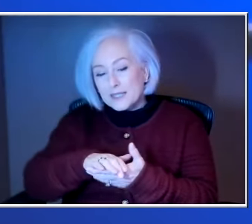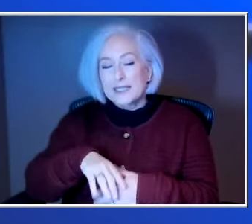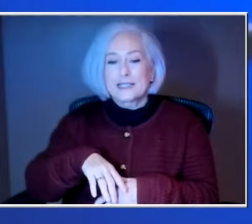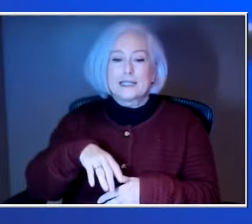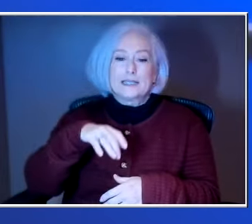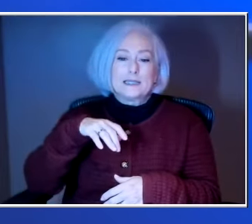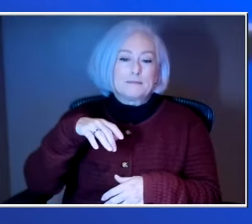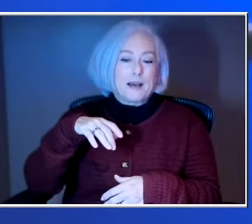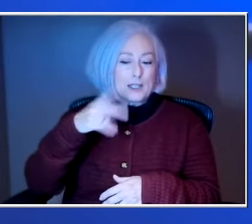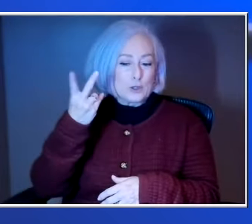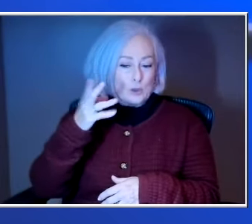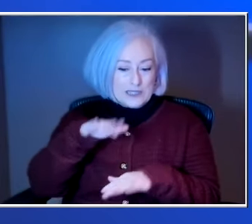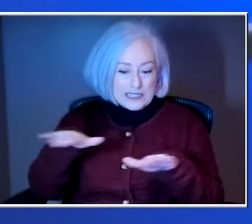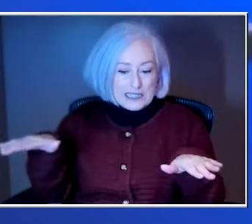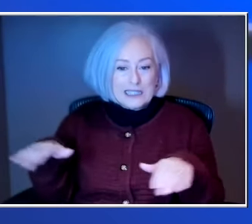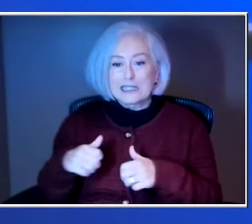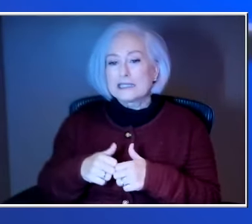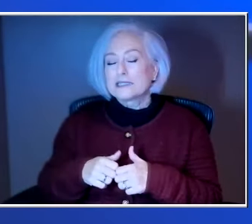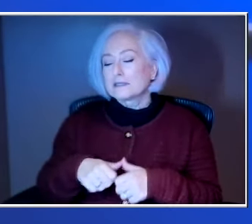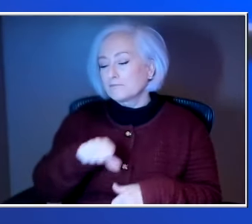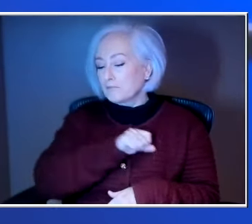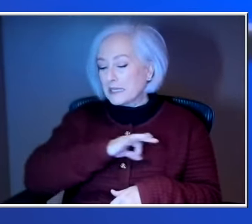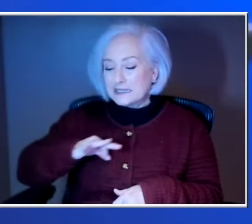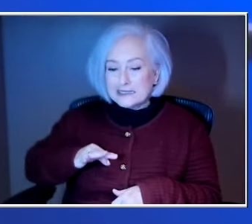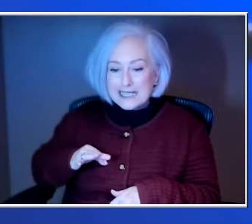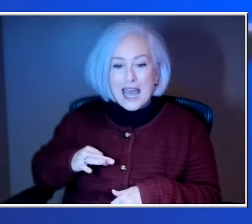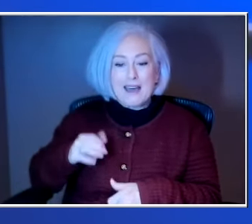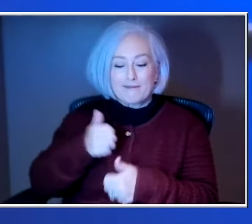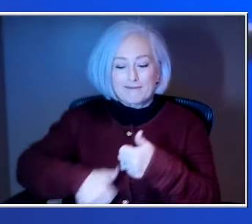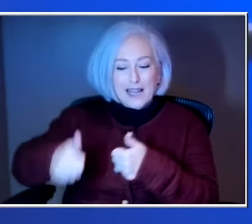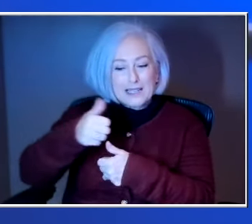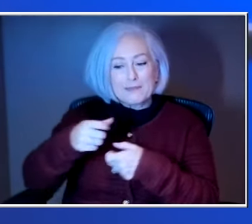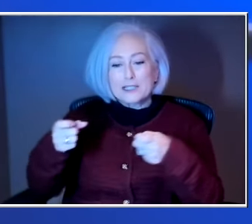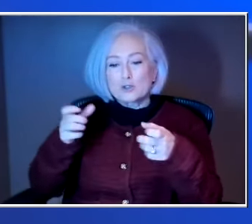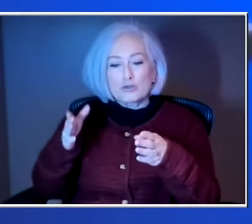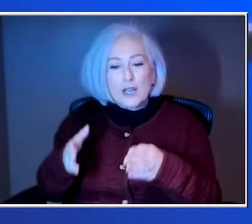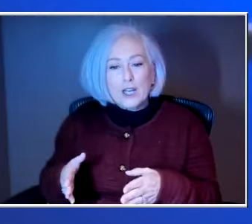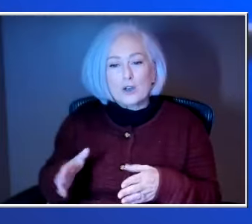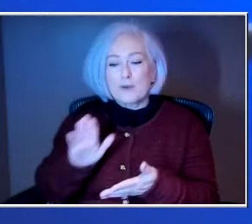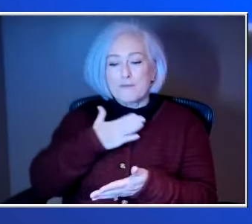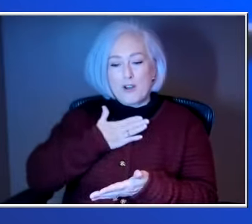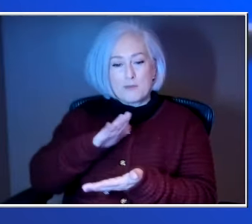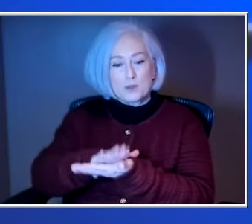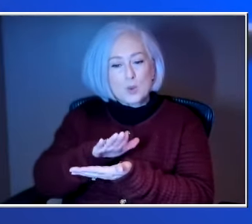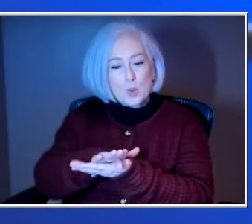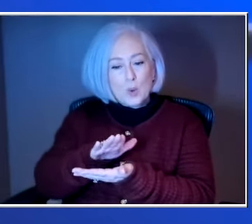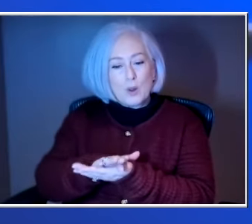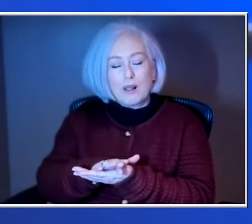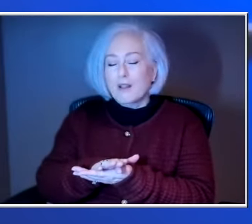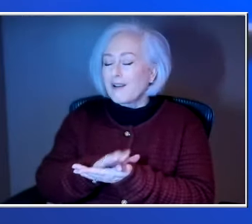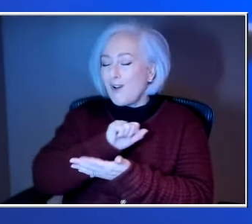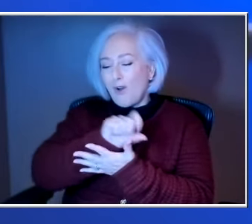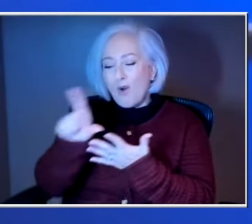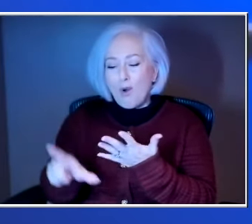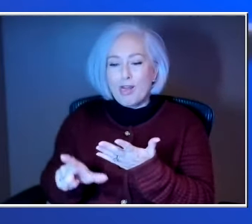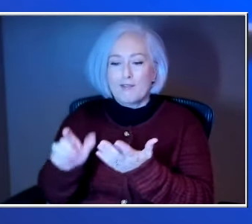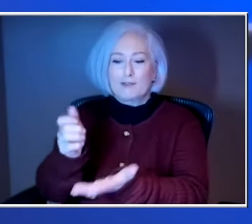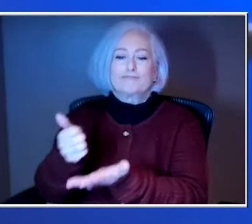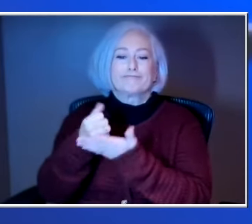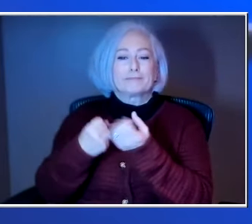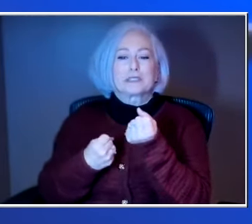great staff that I work with at my school. They've all been so supportive and they're so kind. So having that support and having them